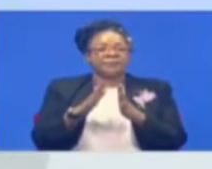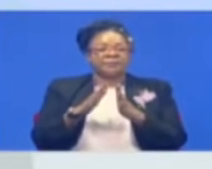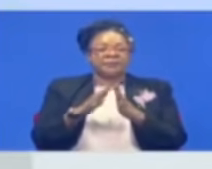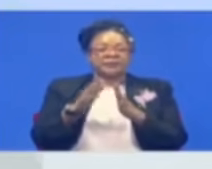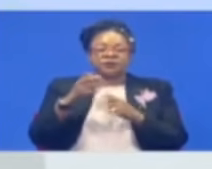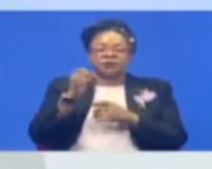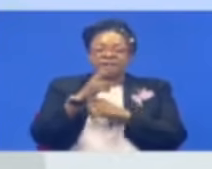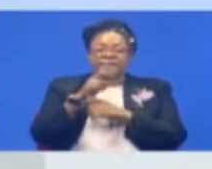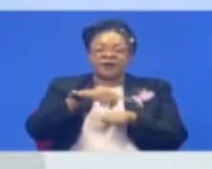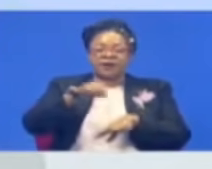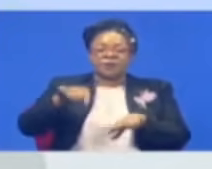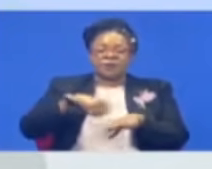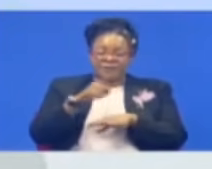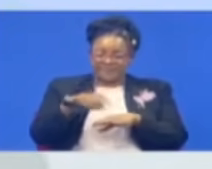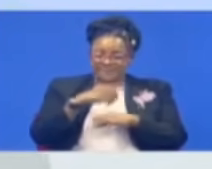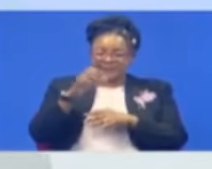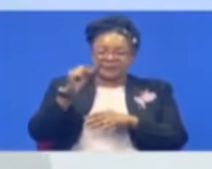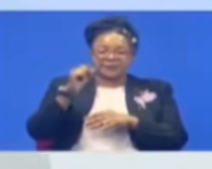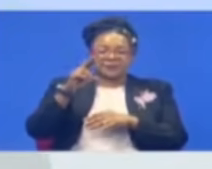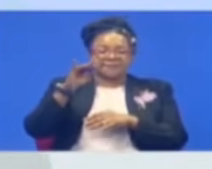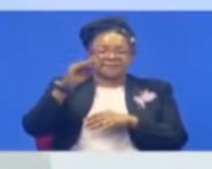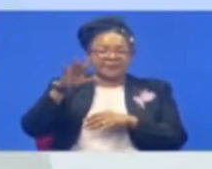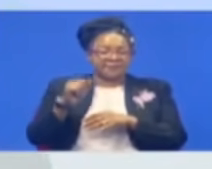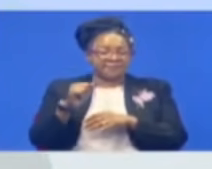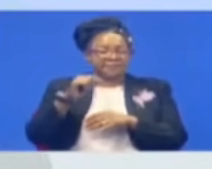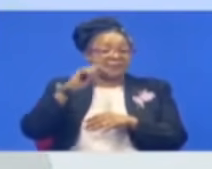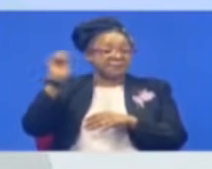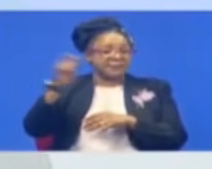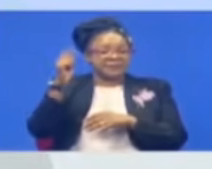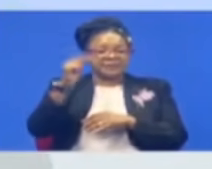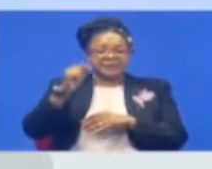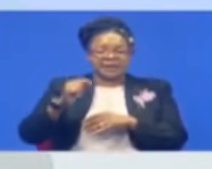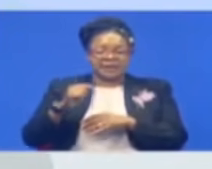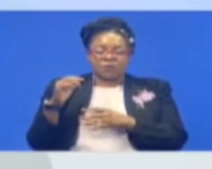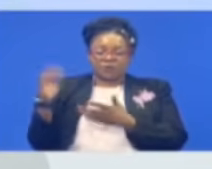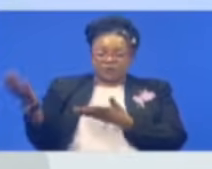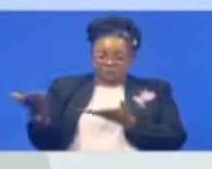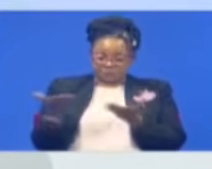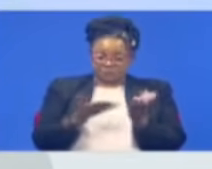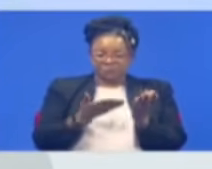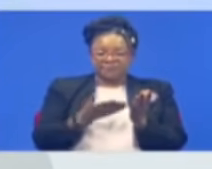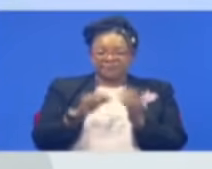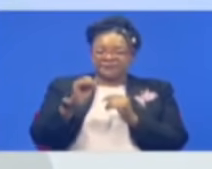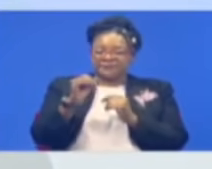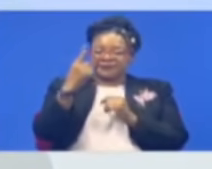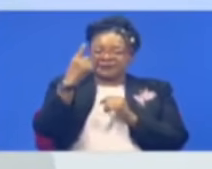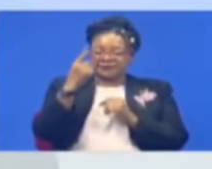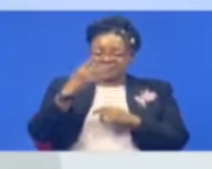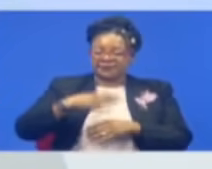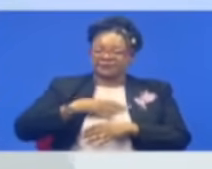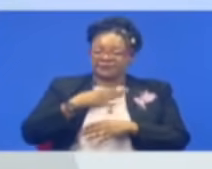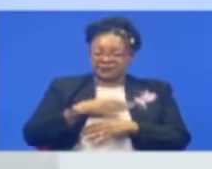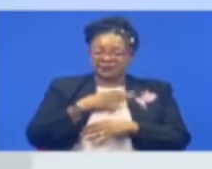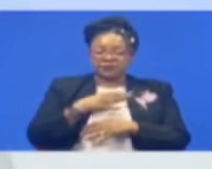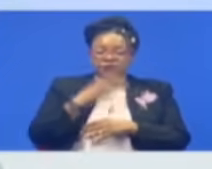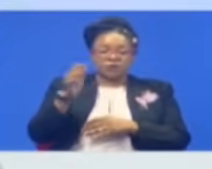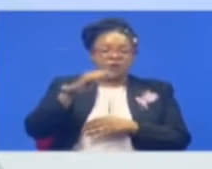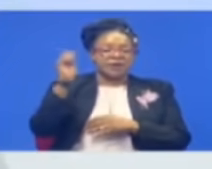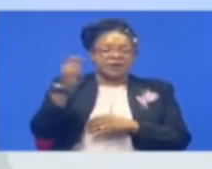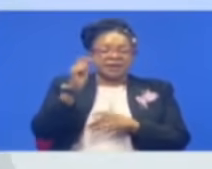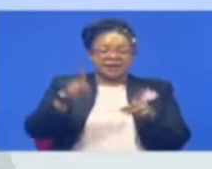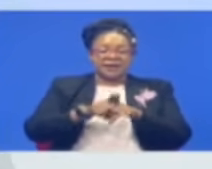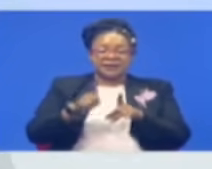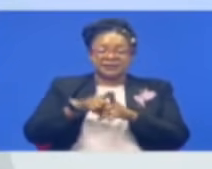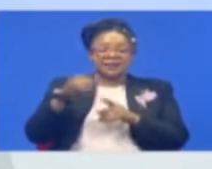Tanzanian President Samia Suluhu Hassan is expected in the country for what will be her first state visit to Kenya in her new capacity as head of